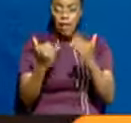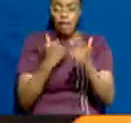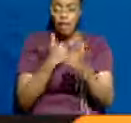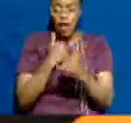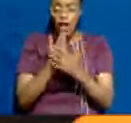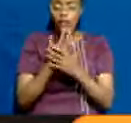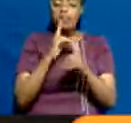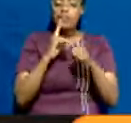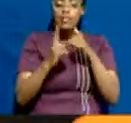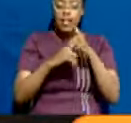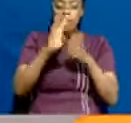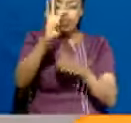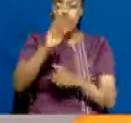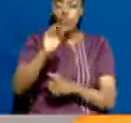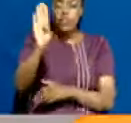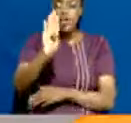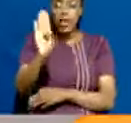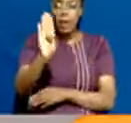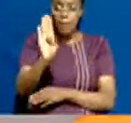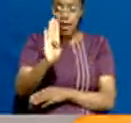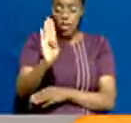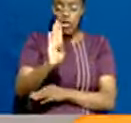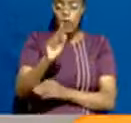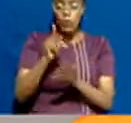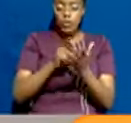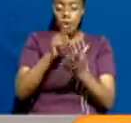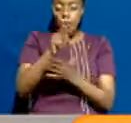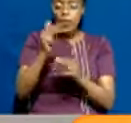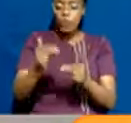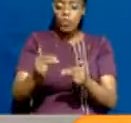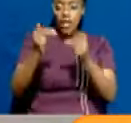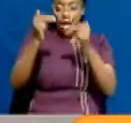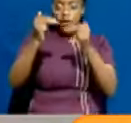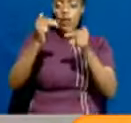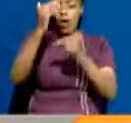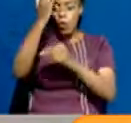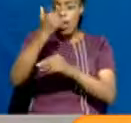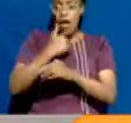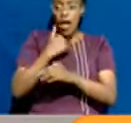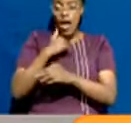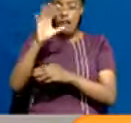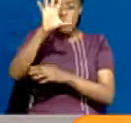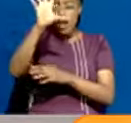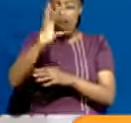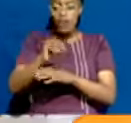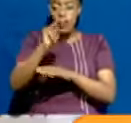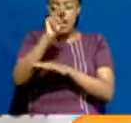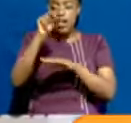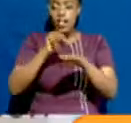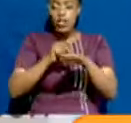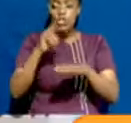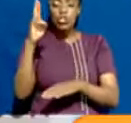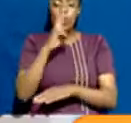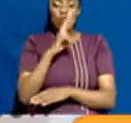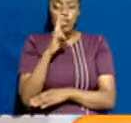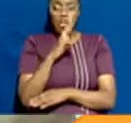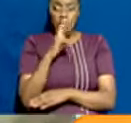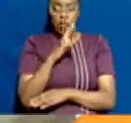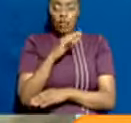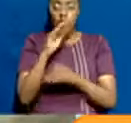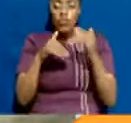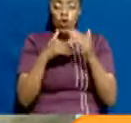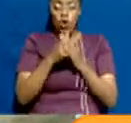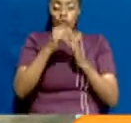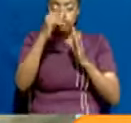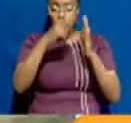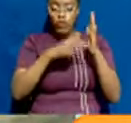of $640 billion, whose repayment was high, owing to the branding of African nations as risky. All of us have